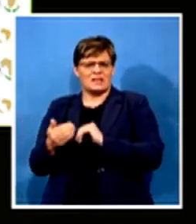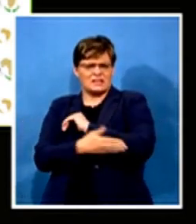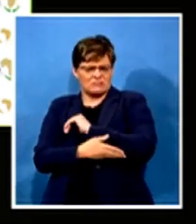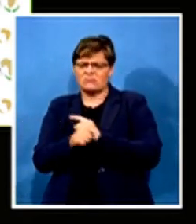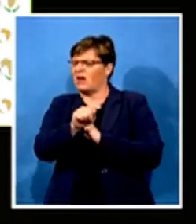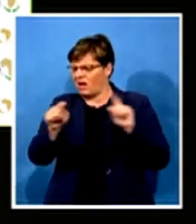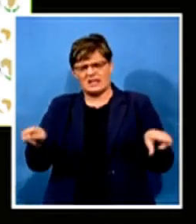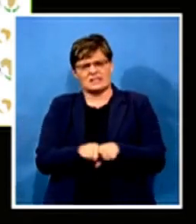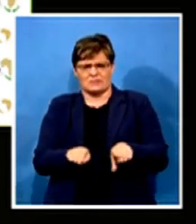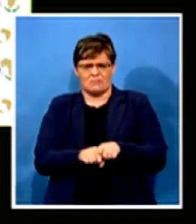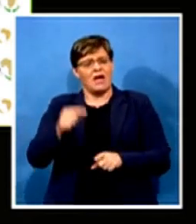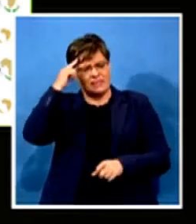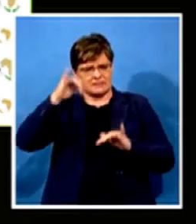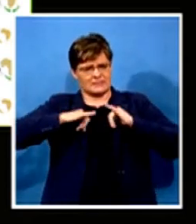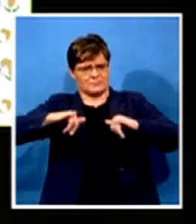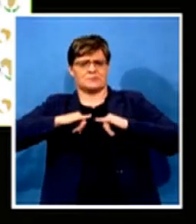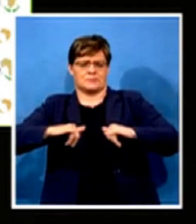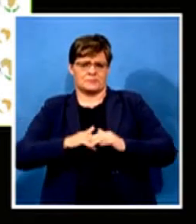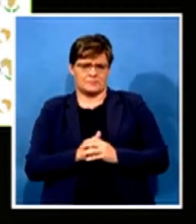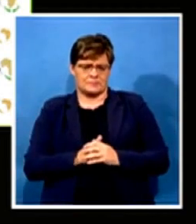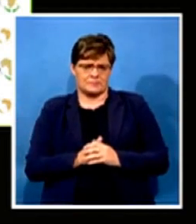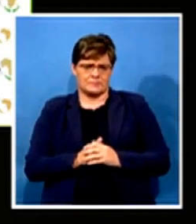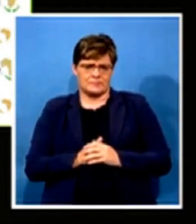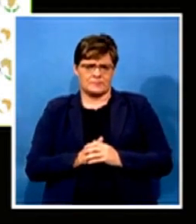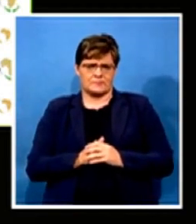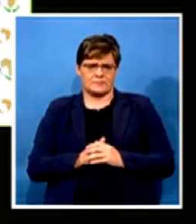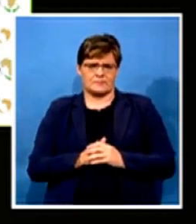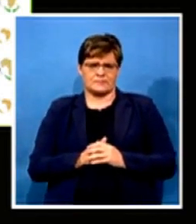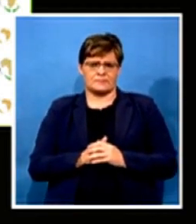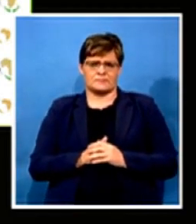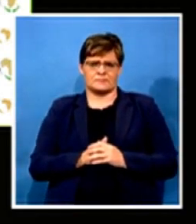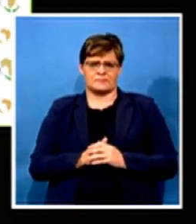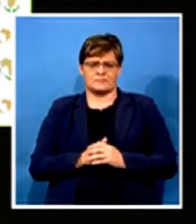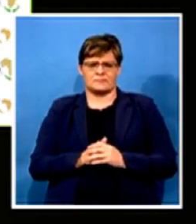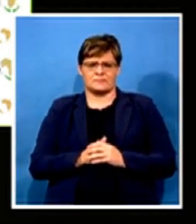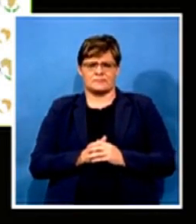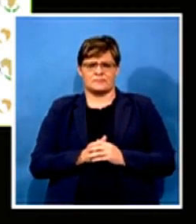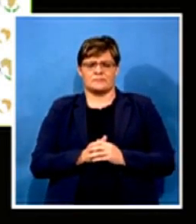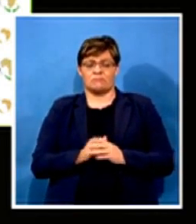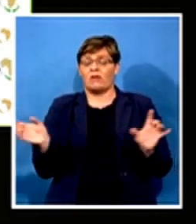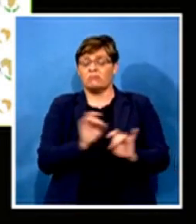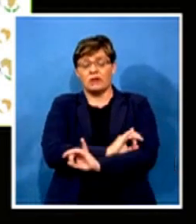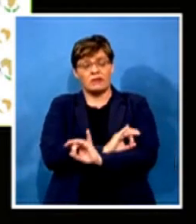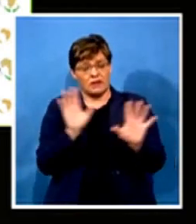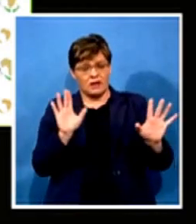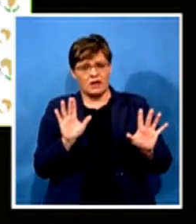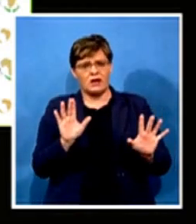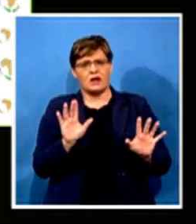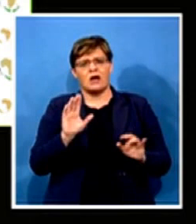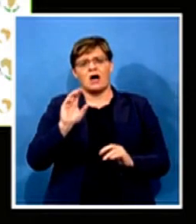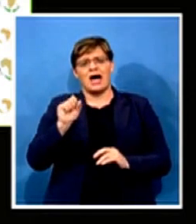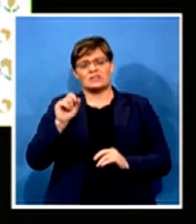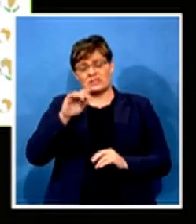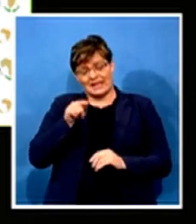so that we do not wait. Clearly, the AstraZeneca vaccine that requires less